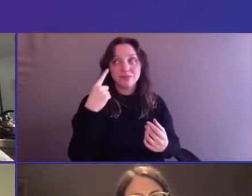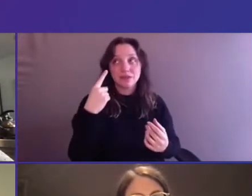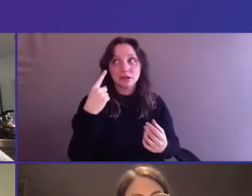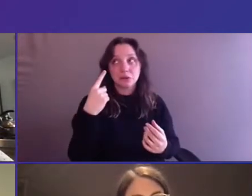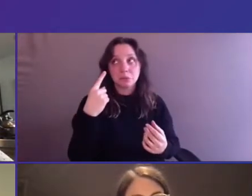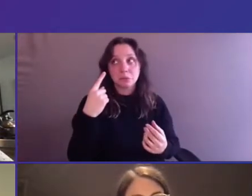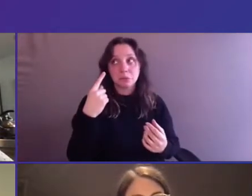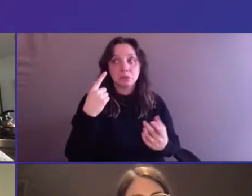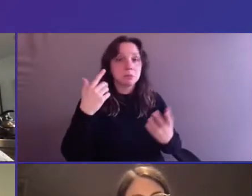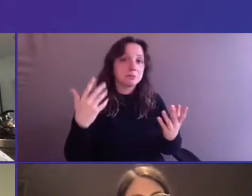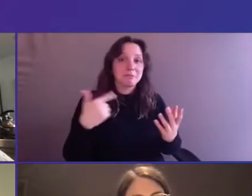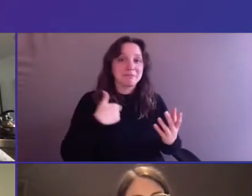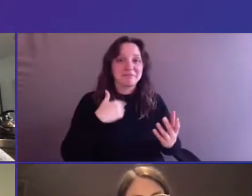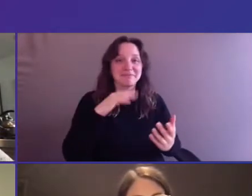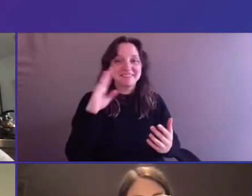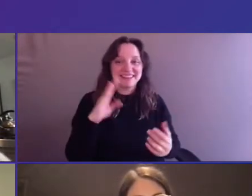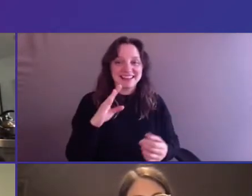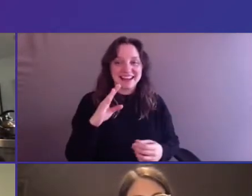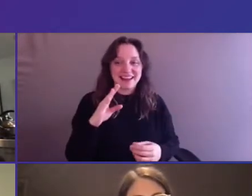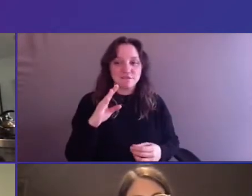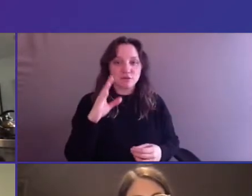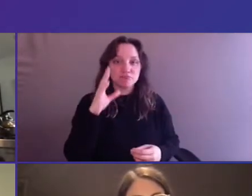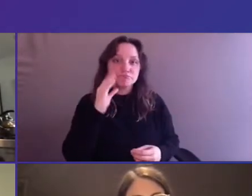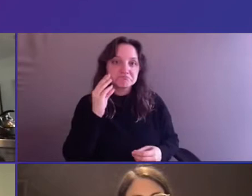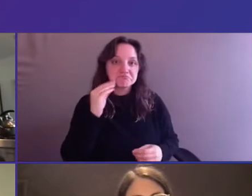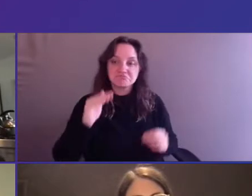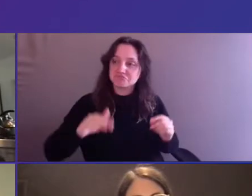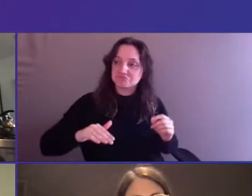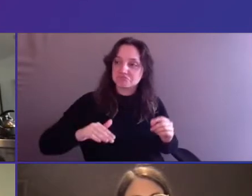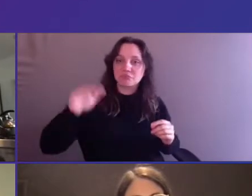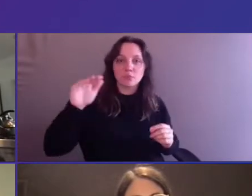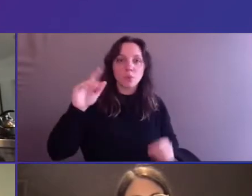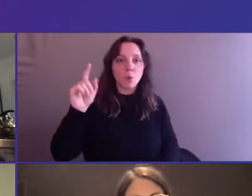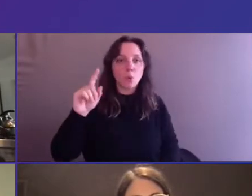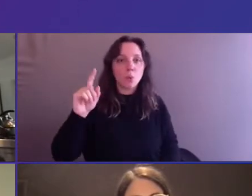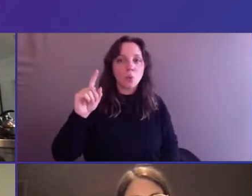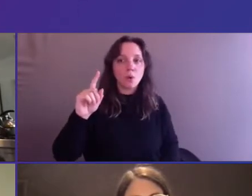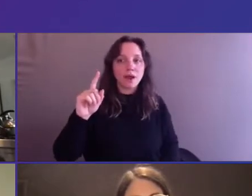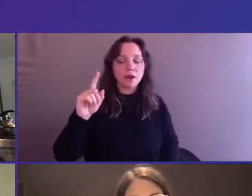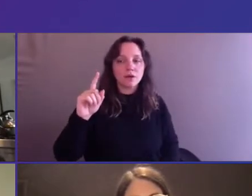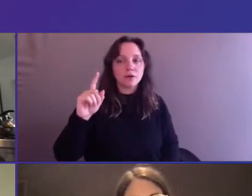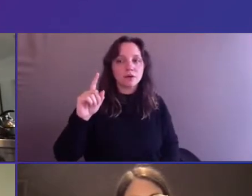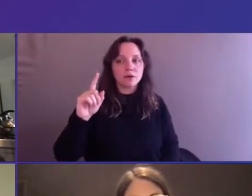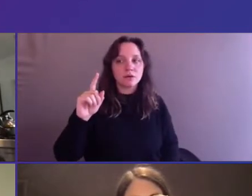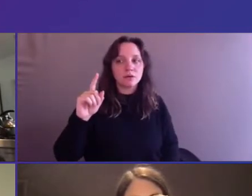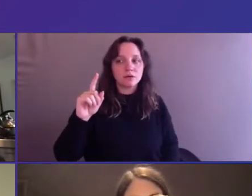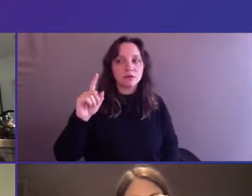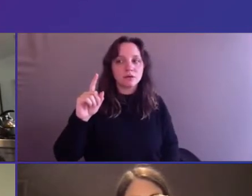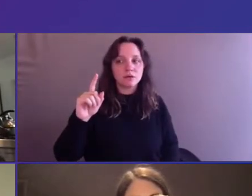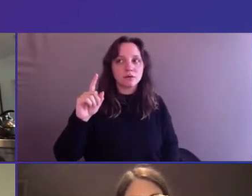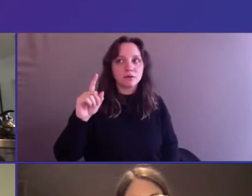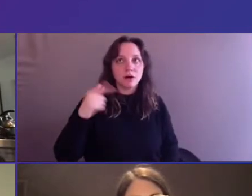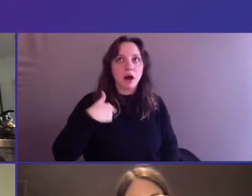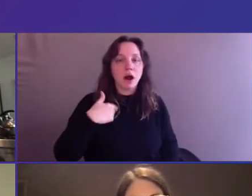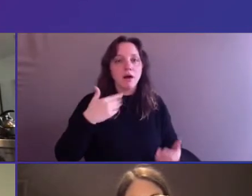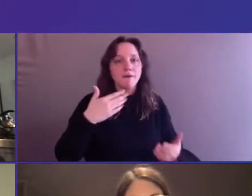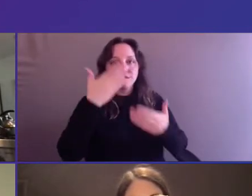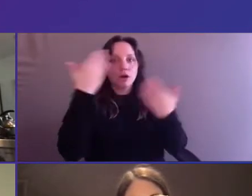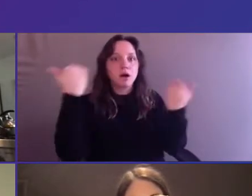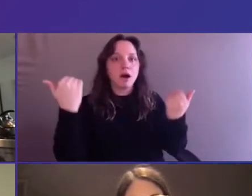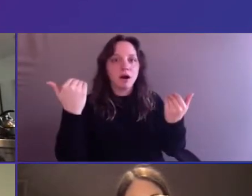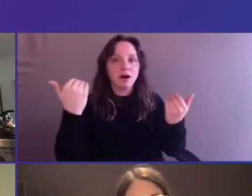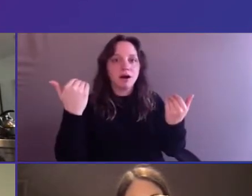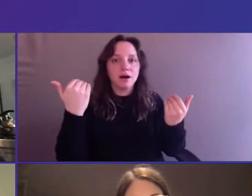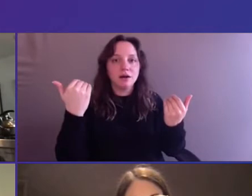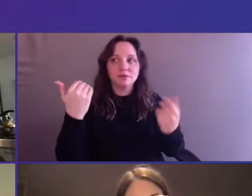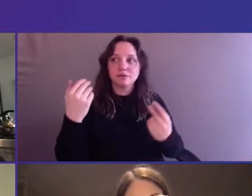there was never a time from growing up there that where you didn't, where you weren't not aware of what has come to be